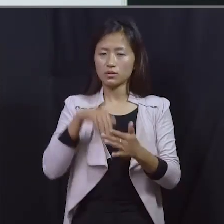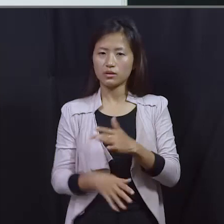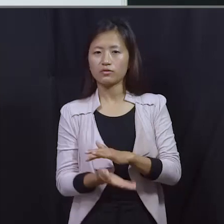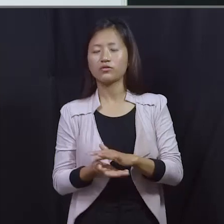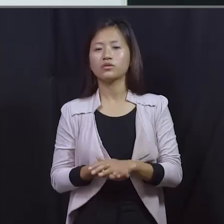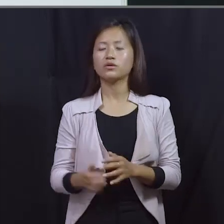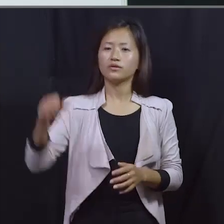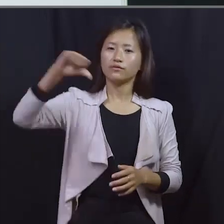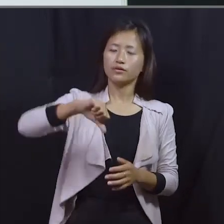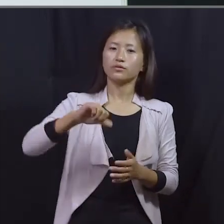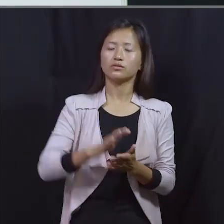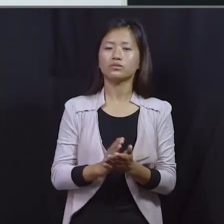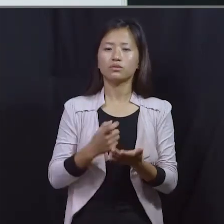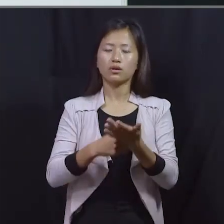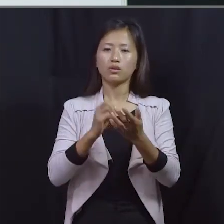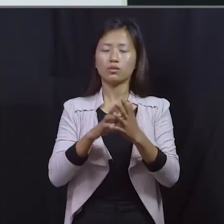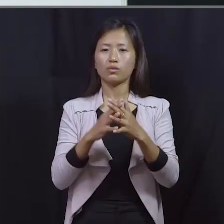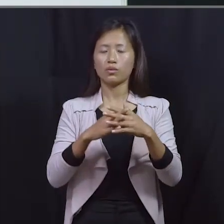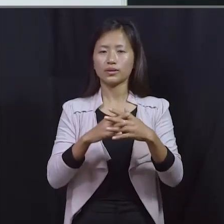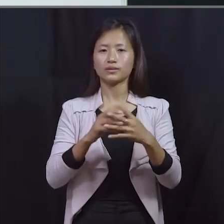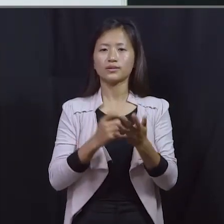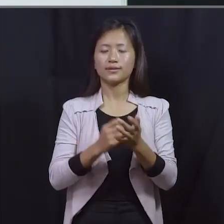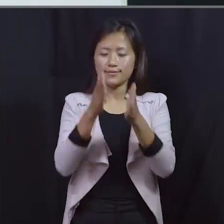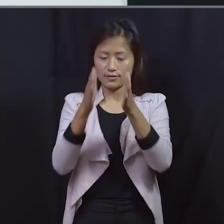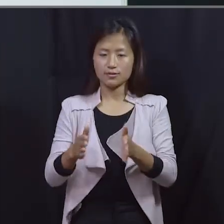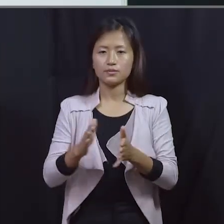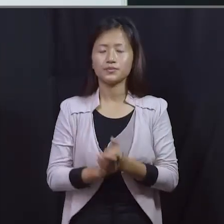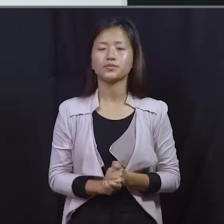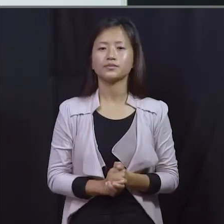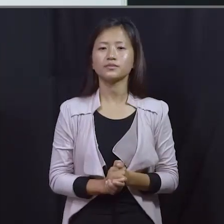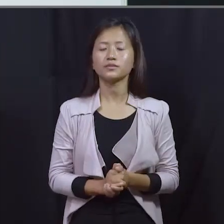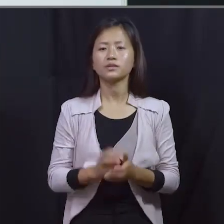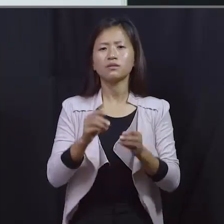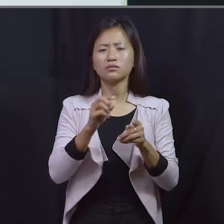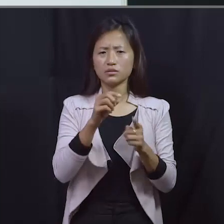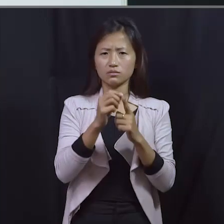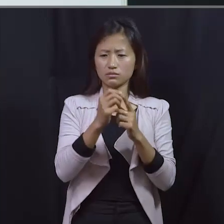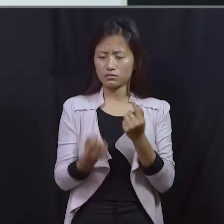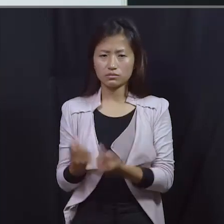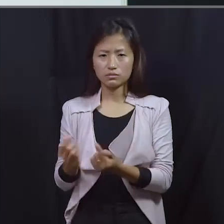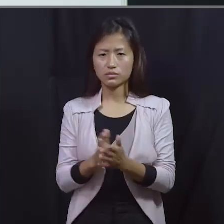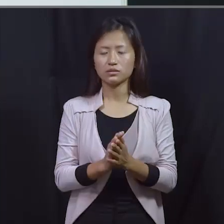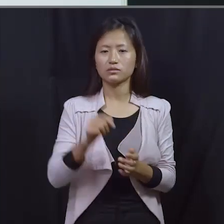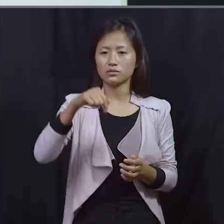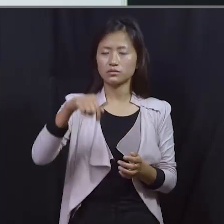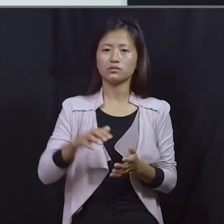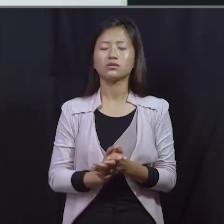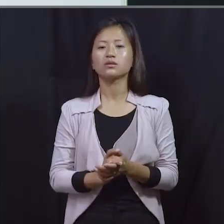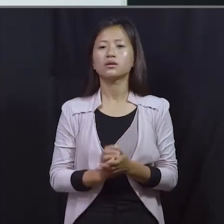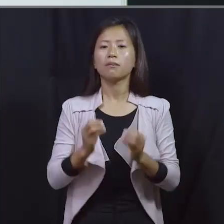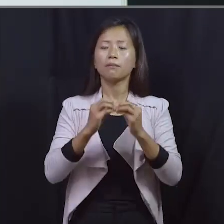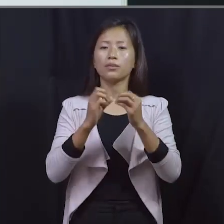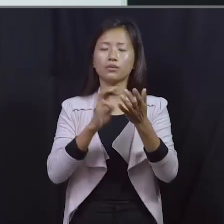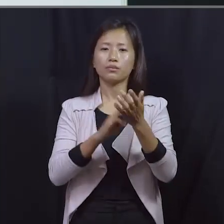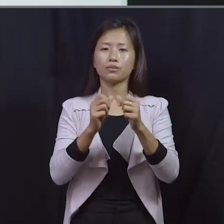the failure of this roadway settlement. Since they implemented a policy in this region, in the region of